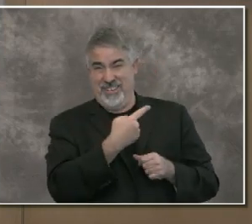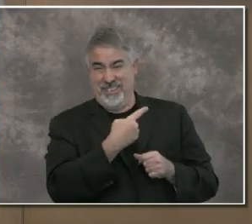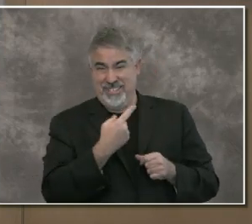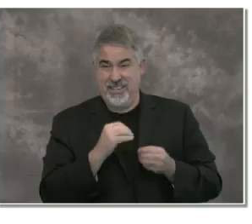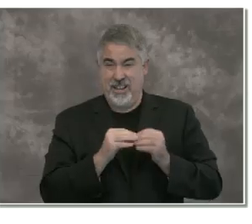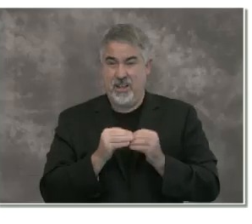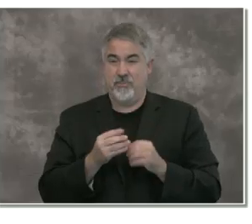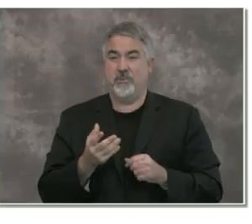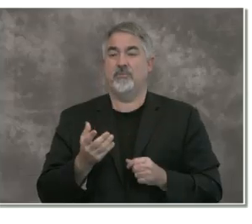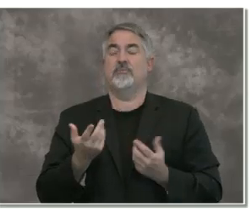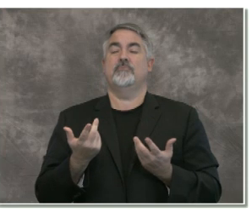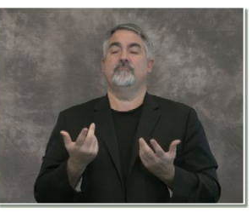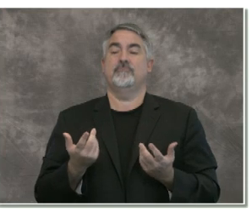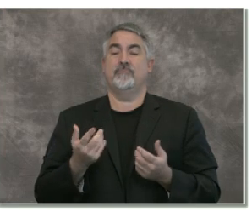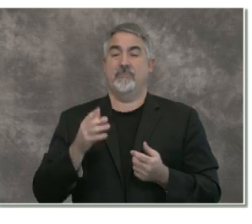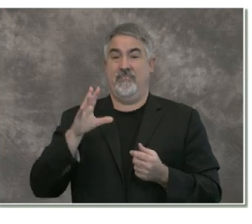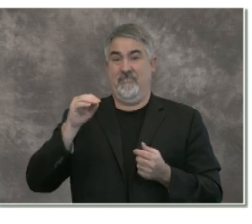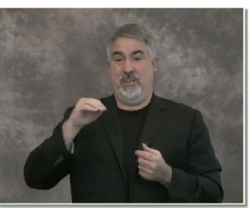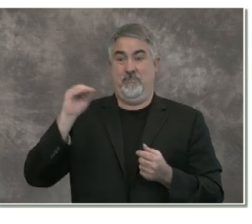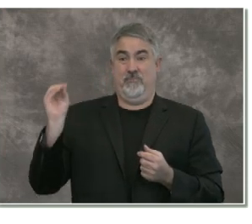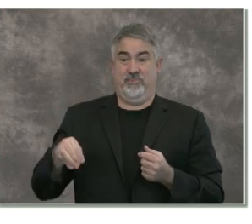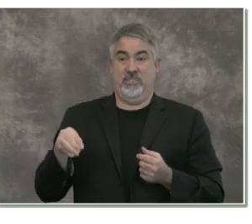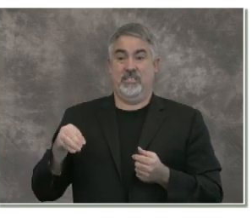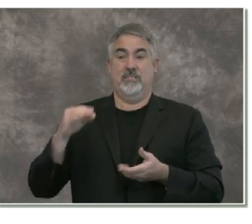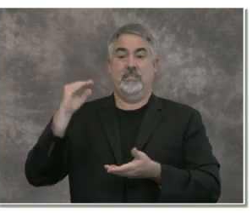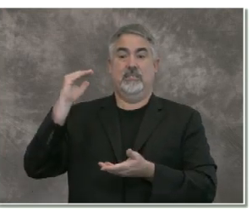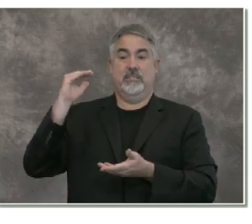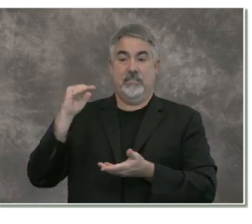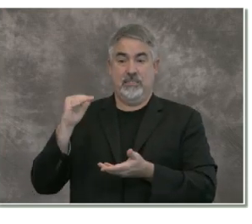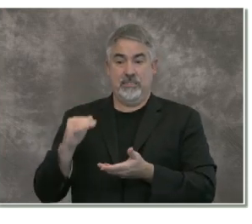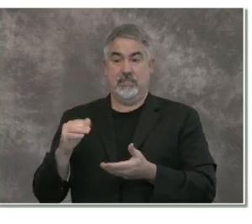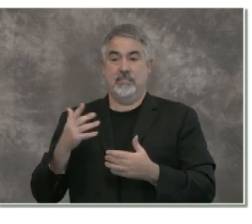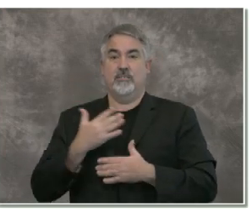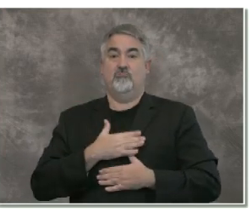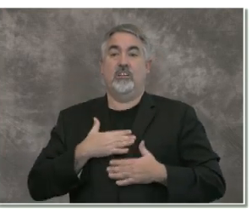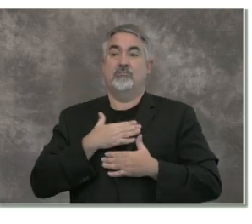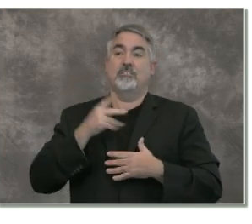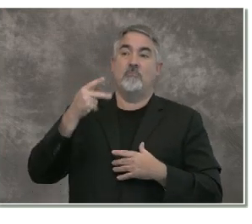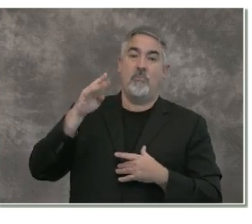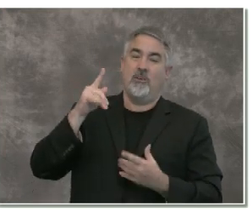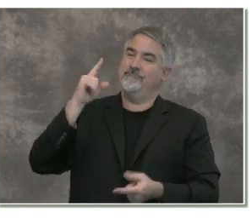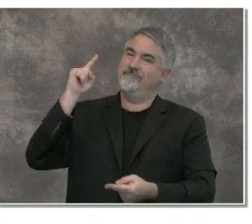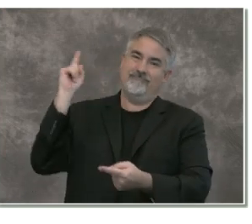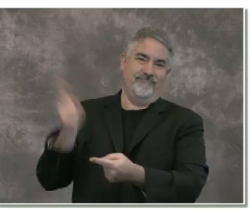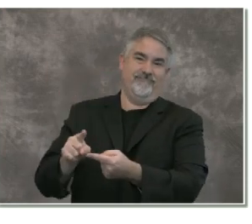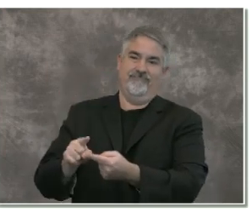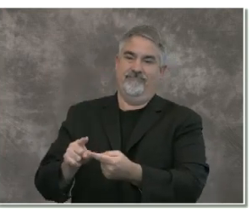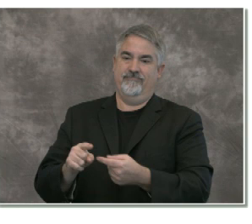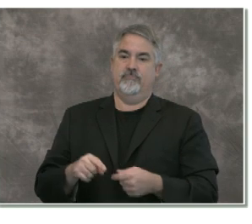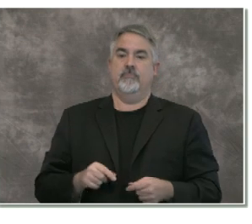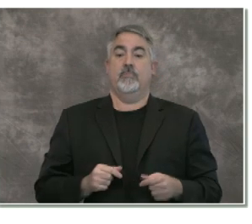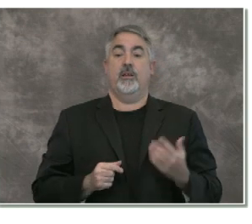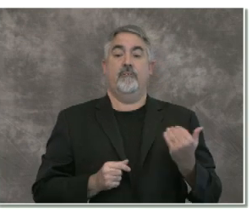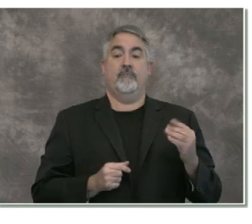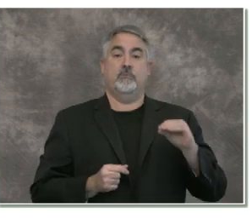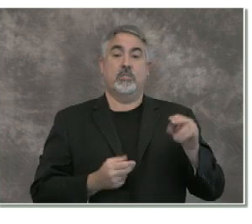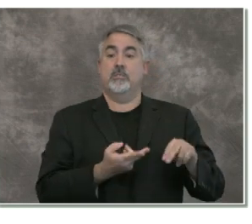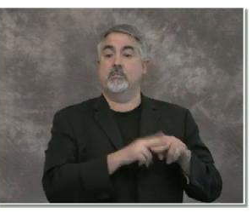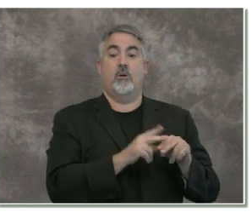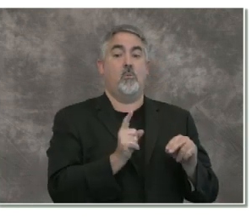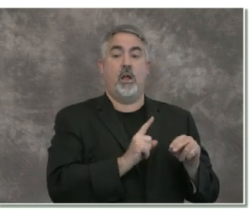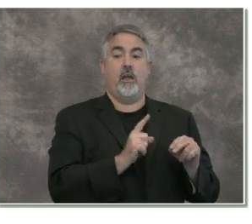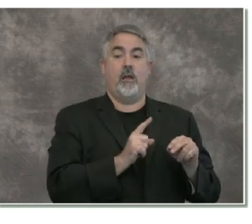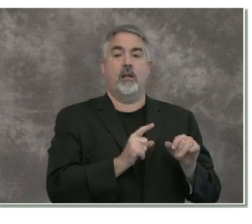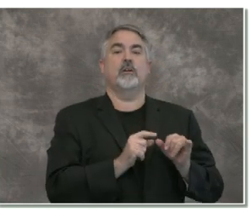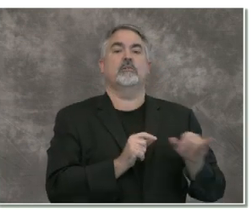impact. A 50% reduction in retail and recreation, a 15% increase in the number of folks staying at home